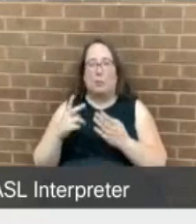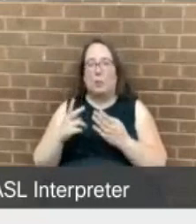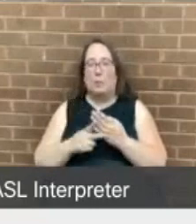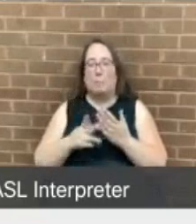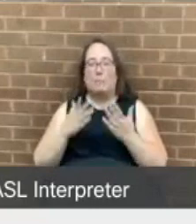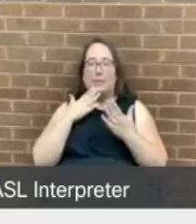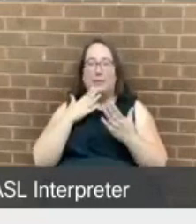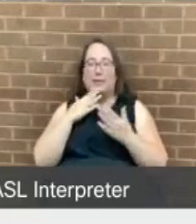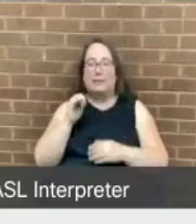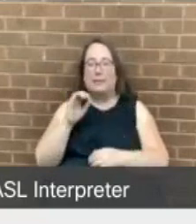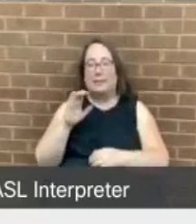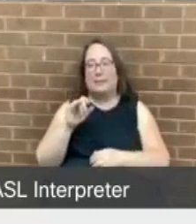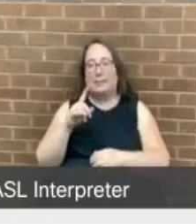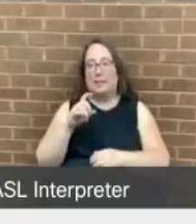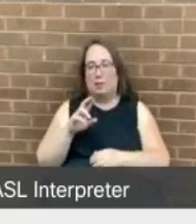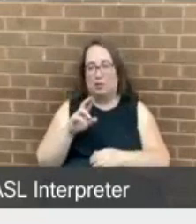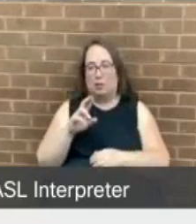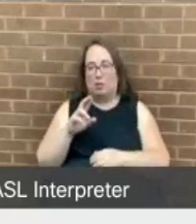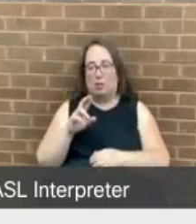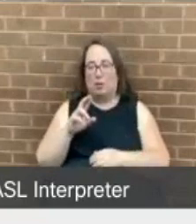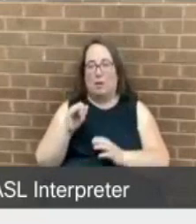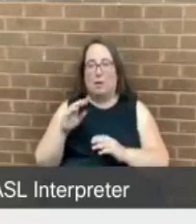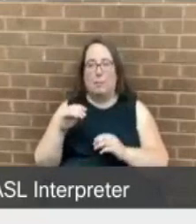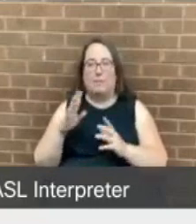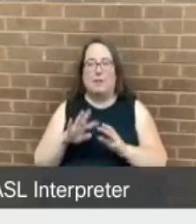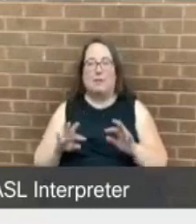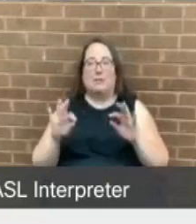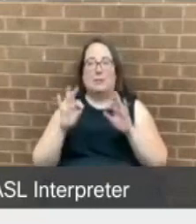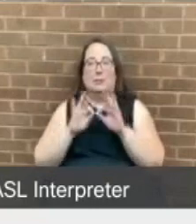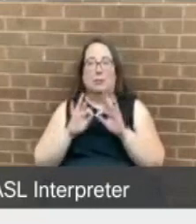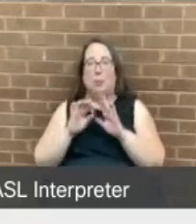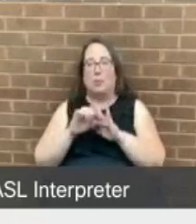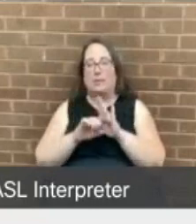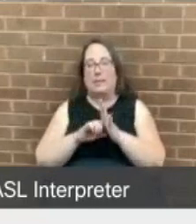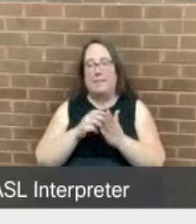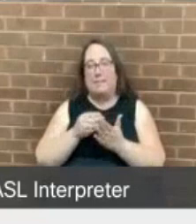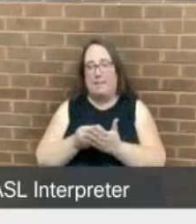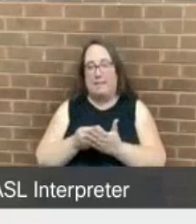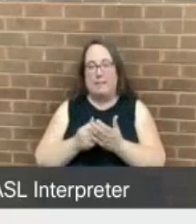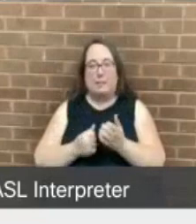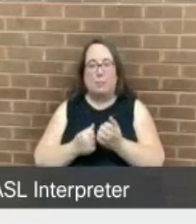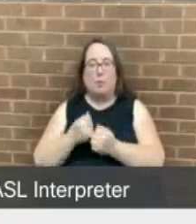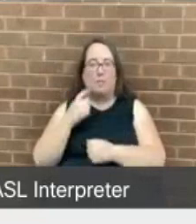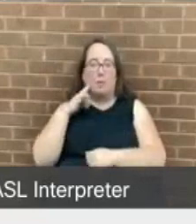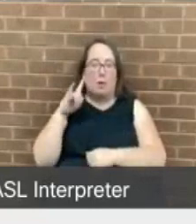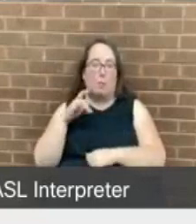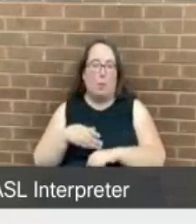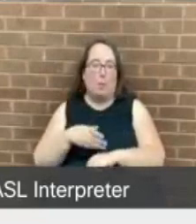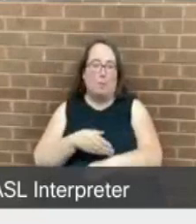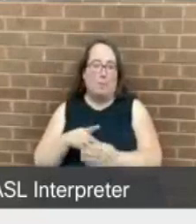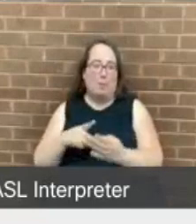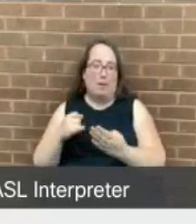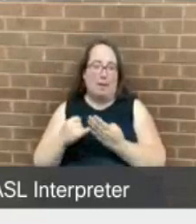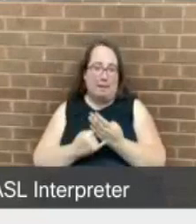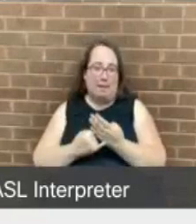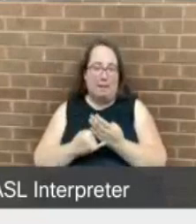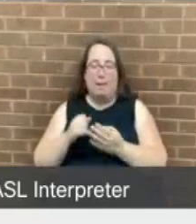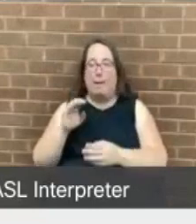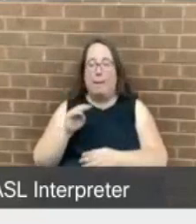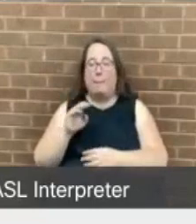to Secretary Slater, that provides important state funding and support for airport improvement projects, MAA